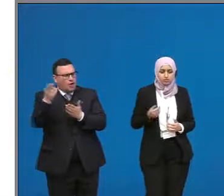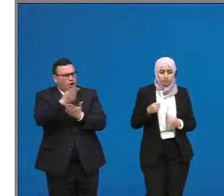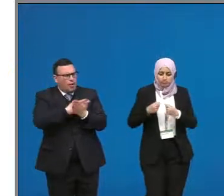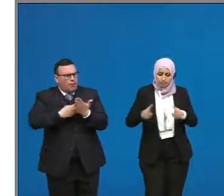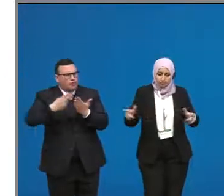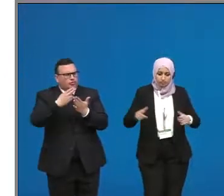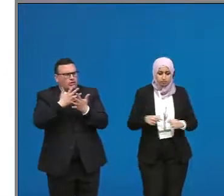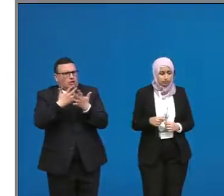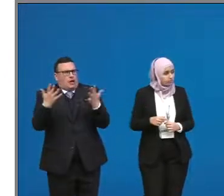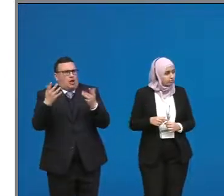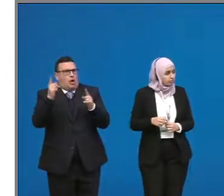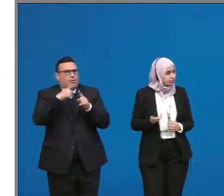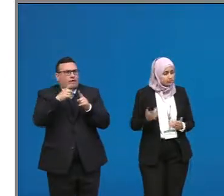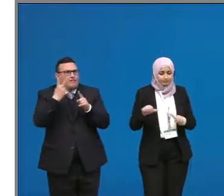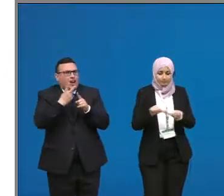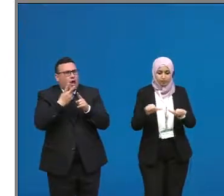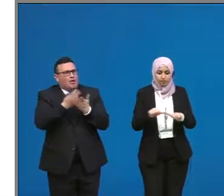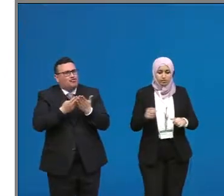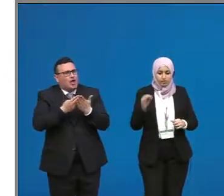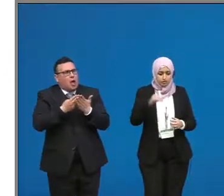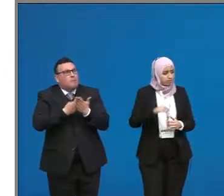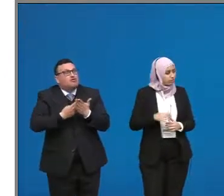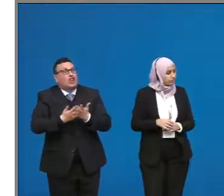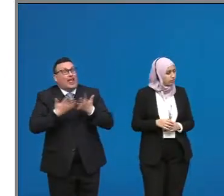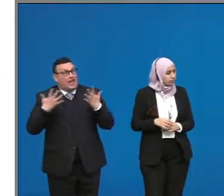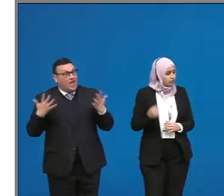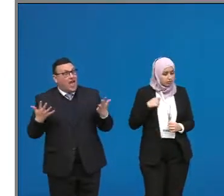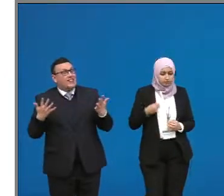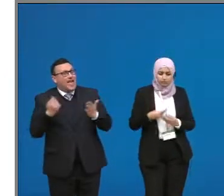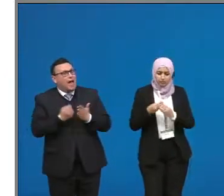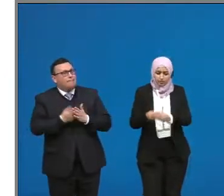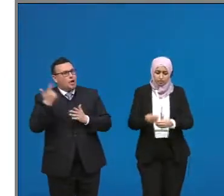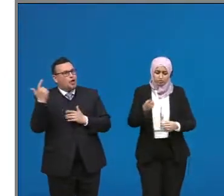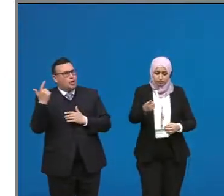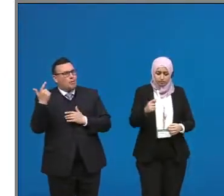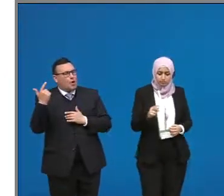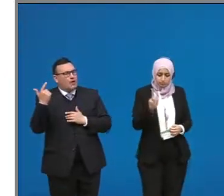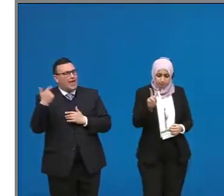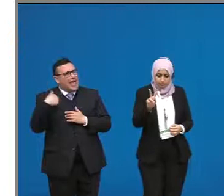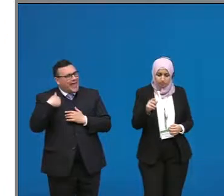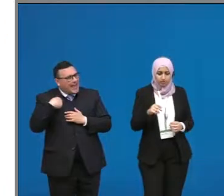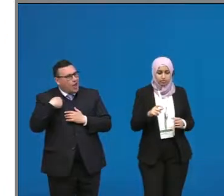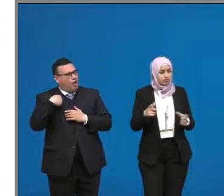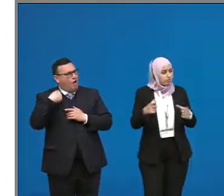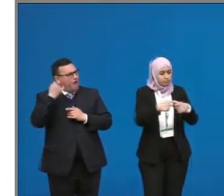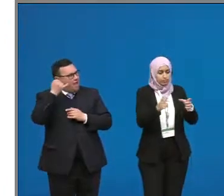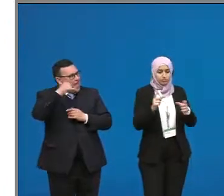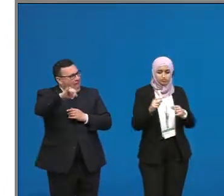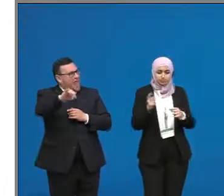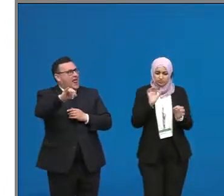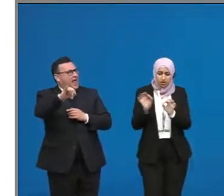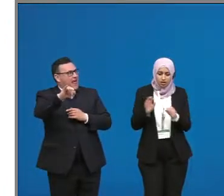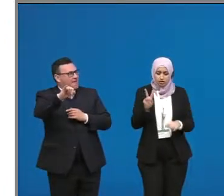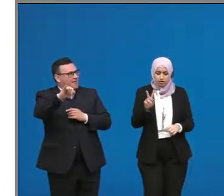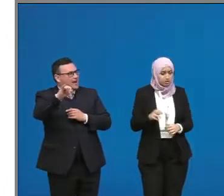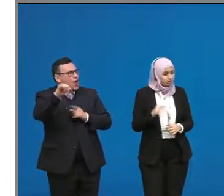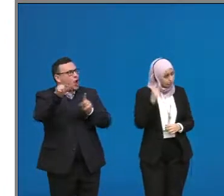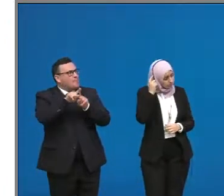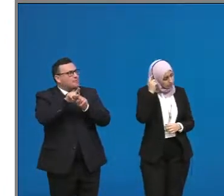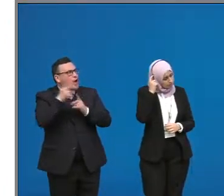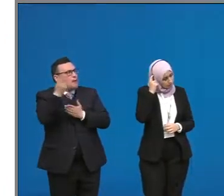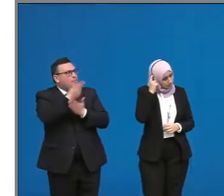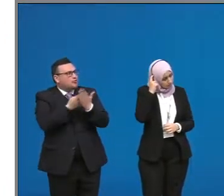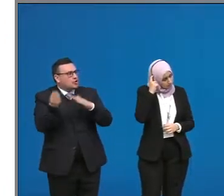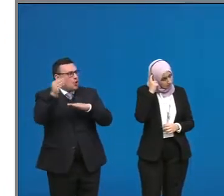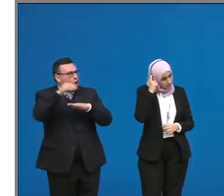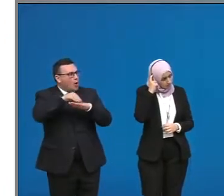grid project. And I will conclude with a future research